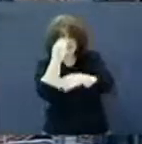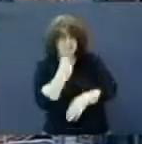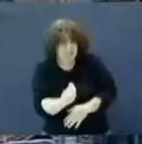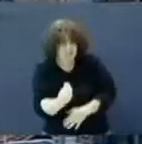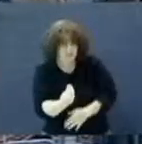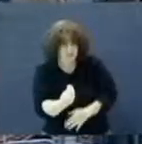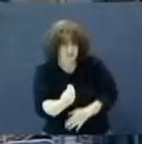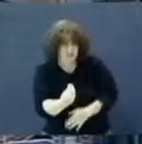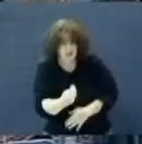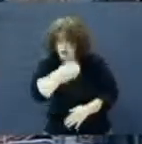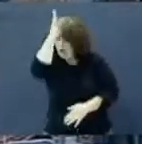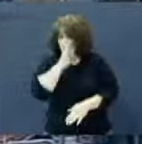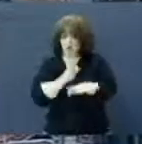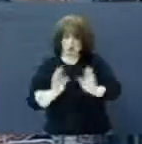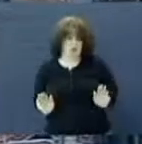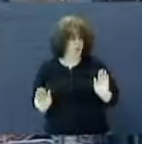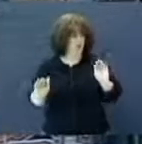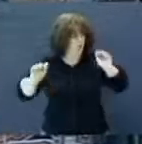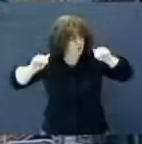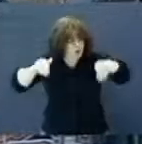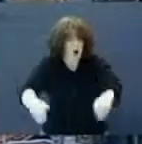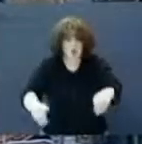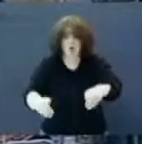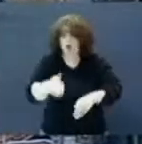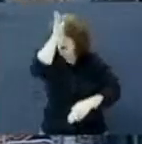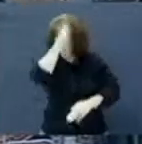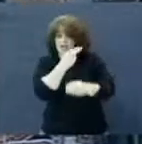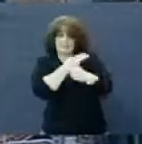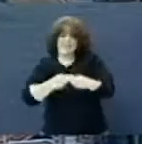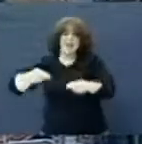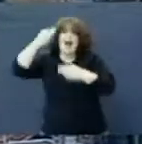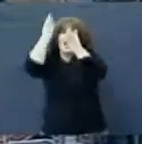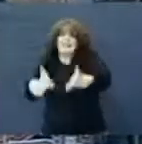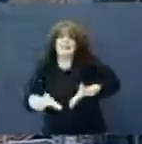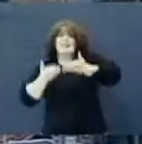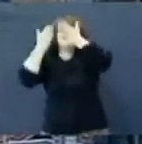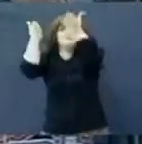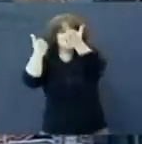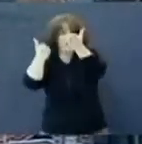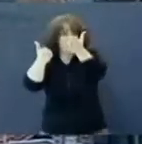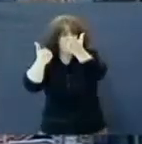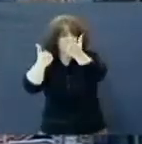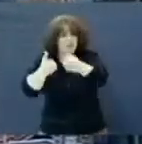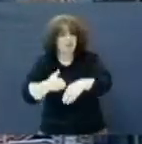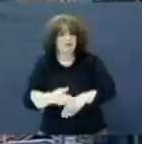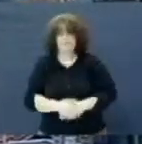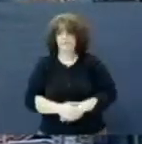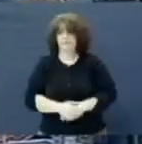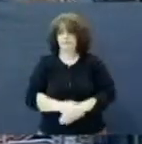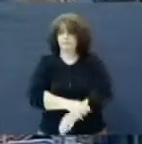I'm glad he's on the throne. I'm glad he's high lifted up. Somebody help me right there.